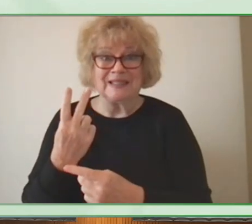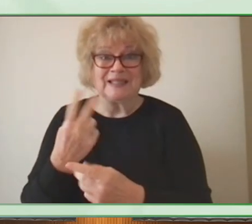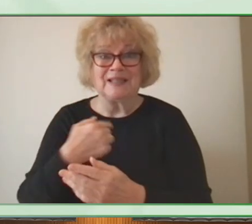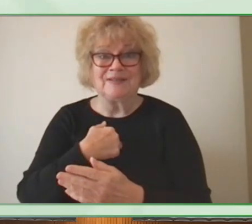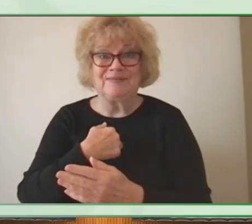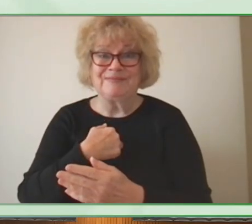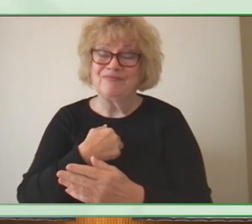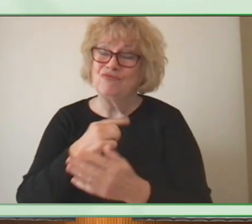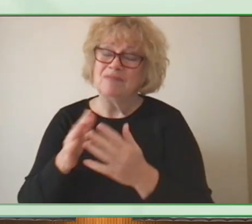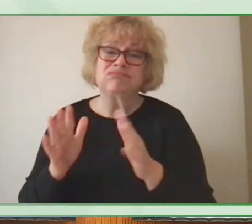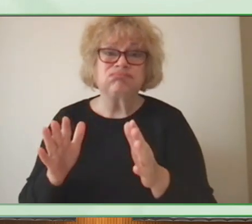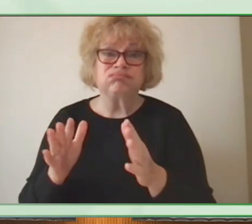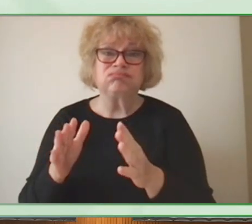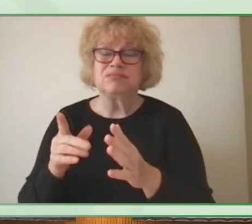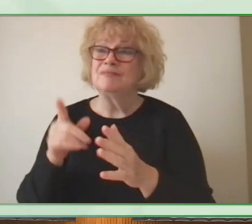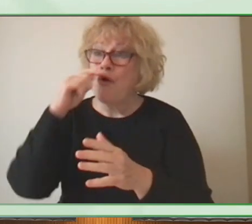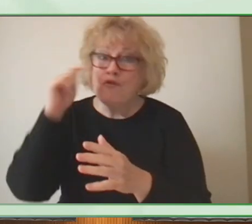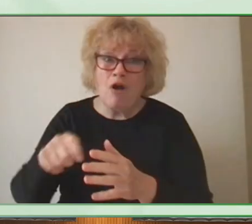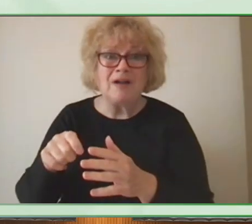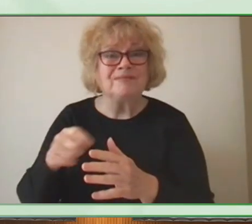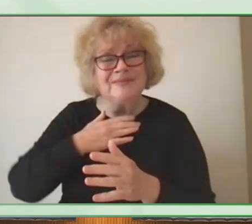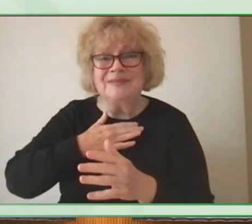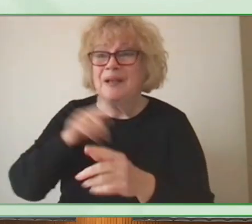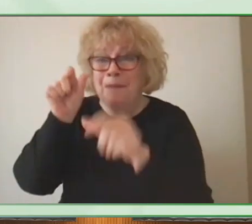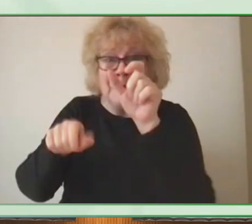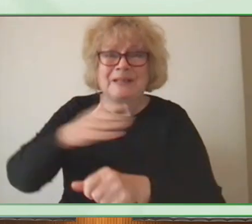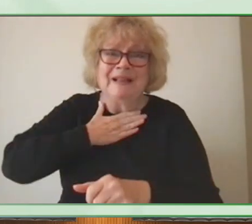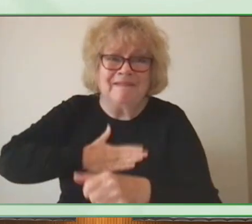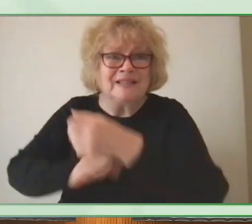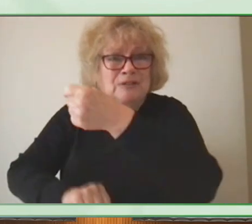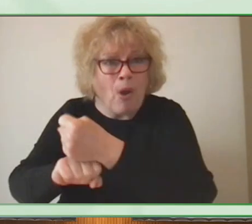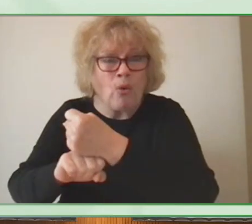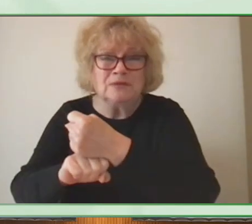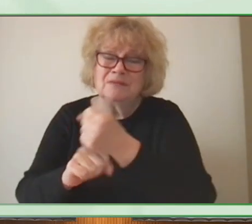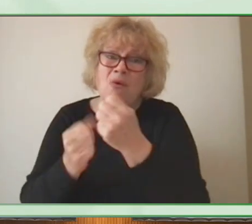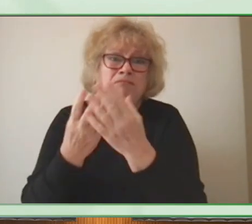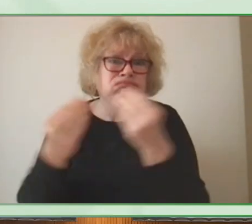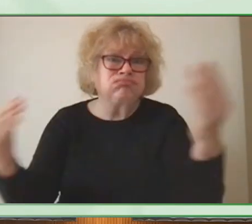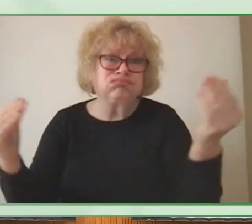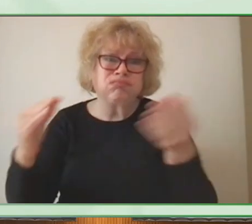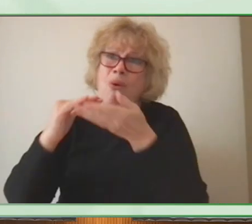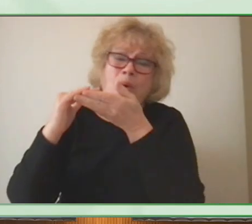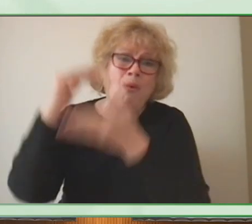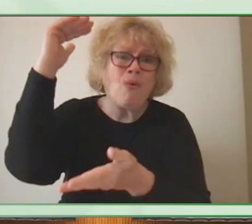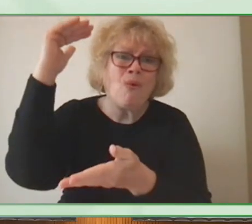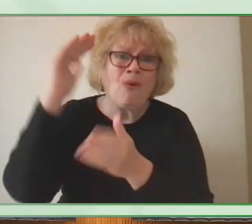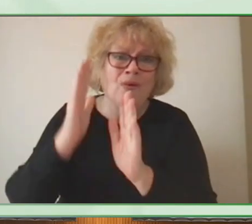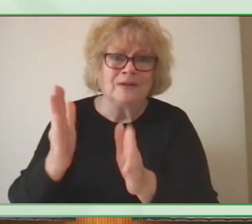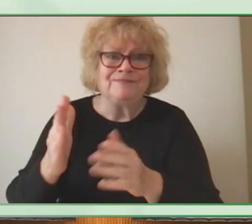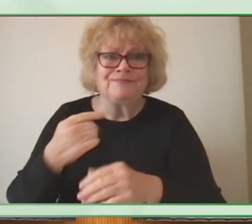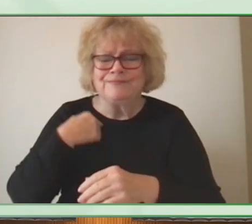with disabilities. Beginning from the first days of the war, and nobody of us